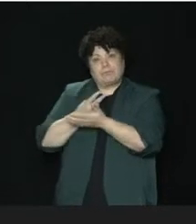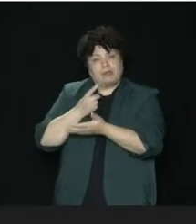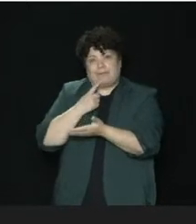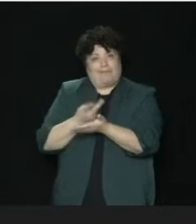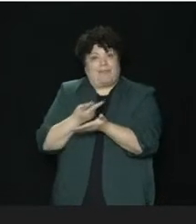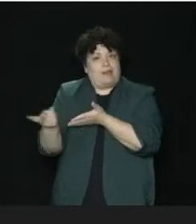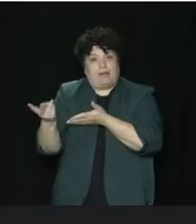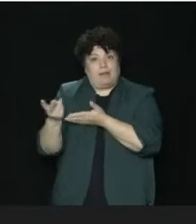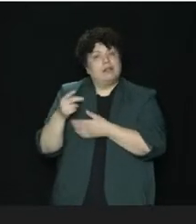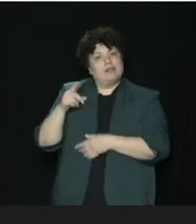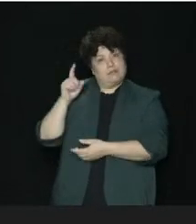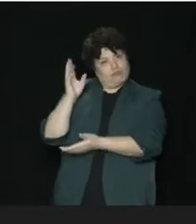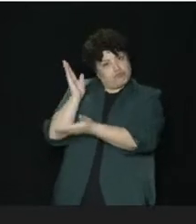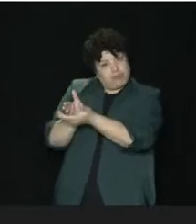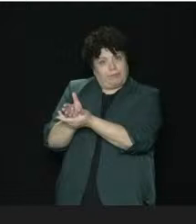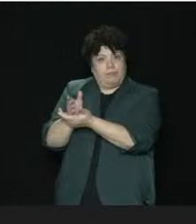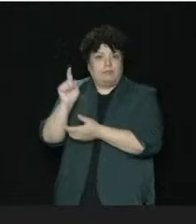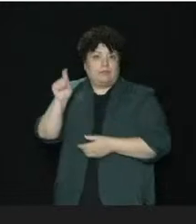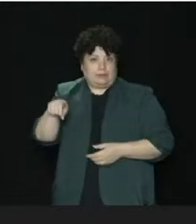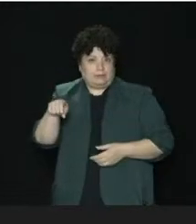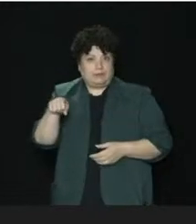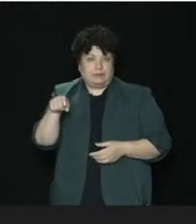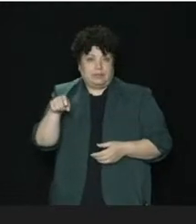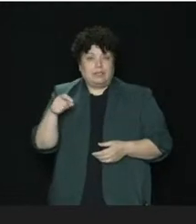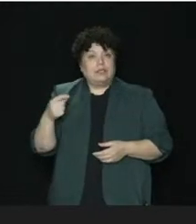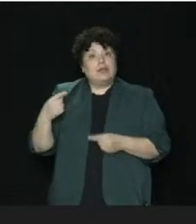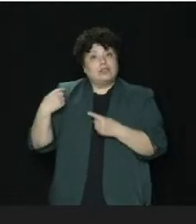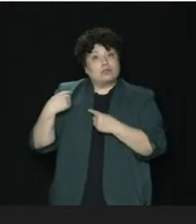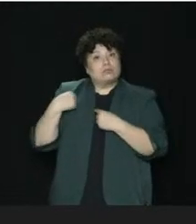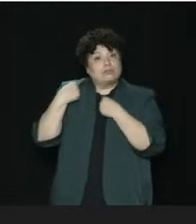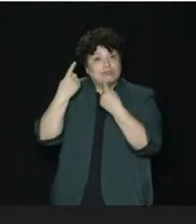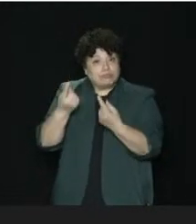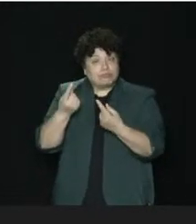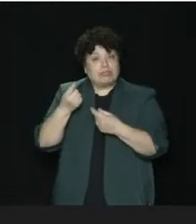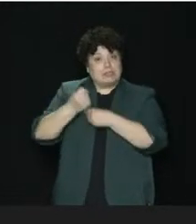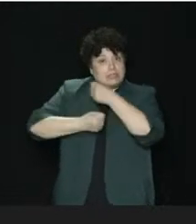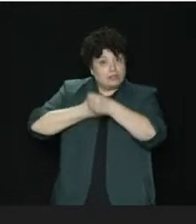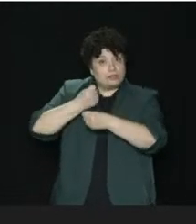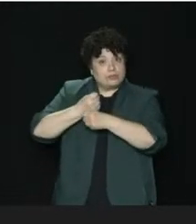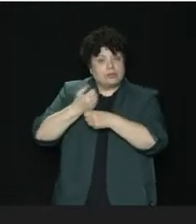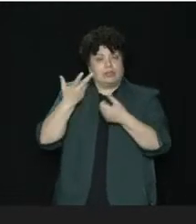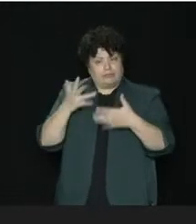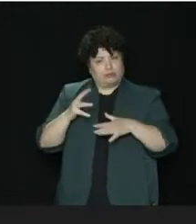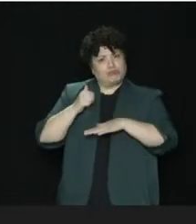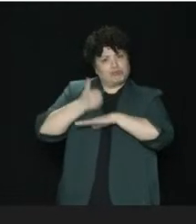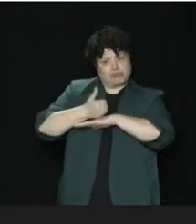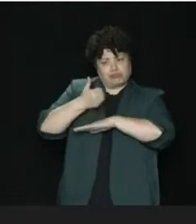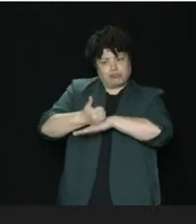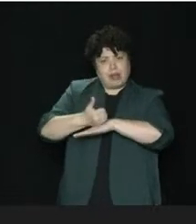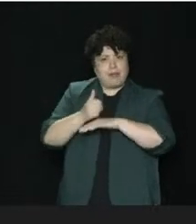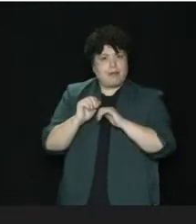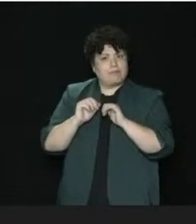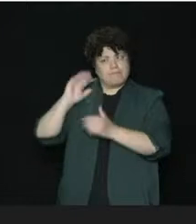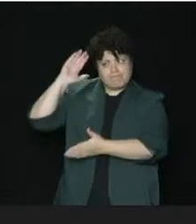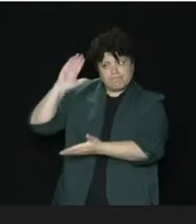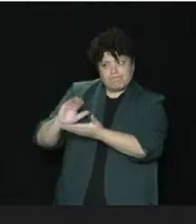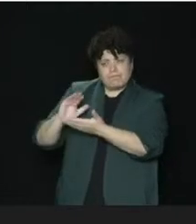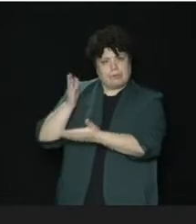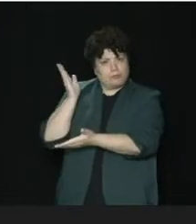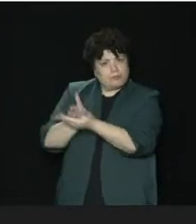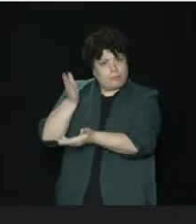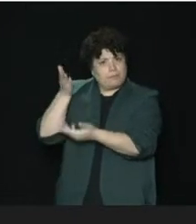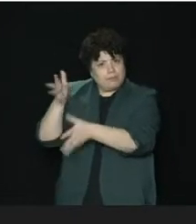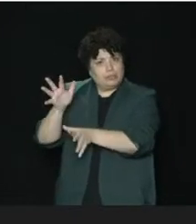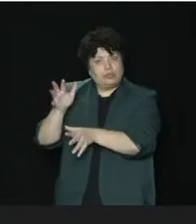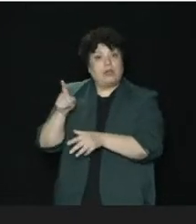We have taken significant measures over the past number of years, But as we've clearly seen, there is